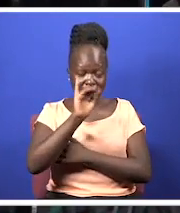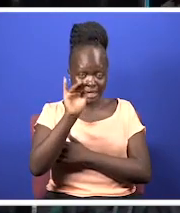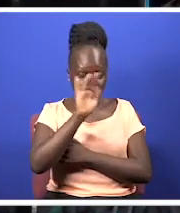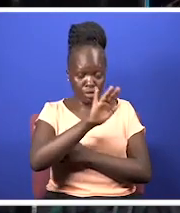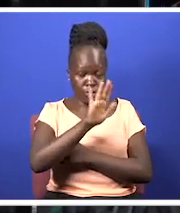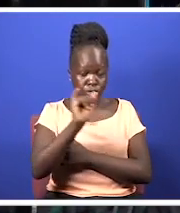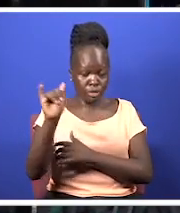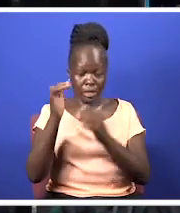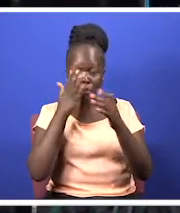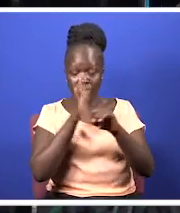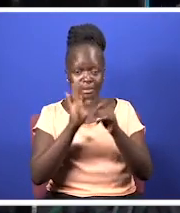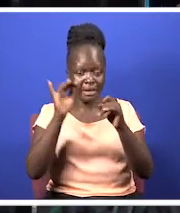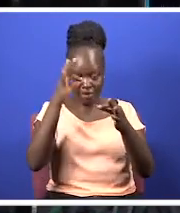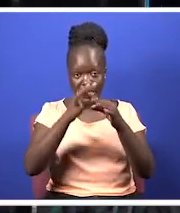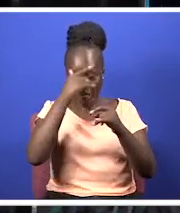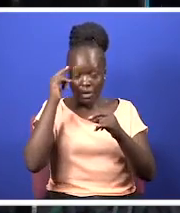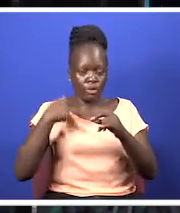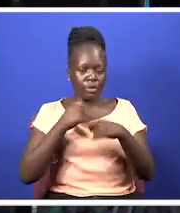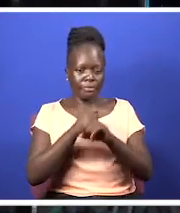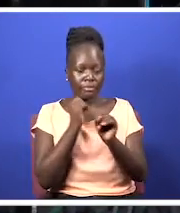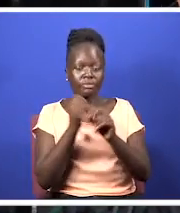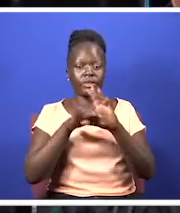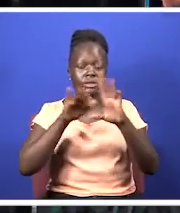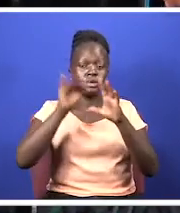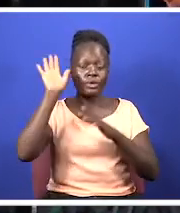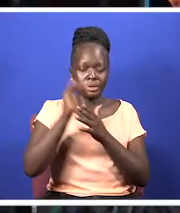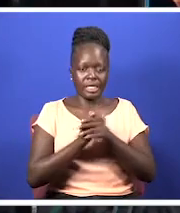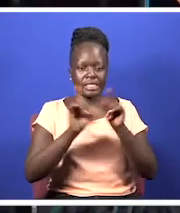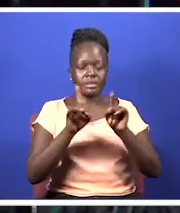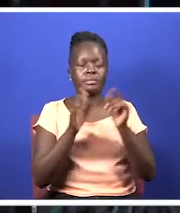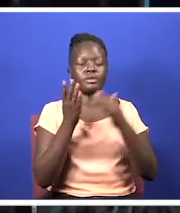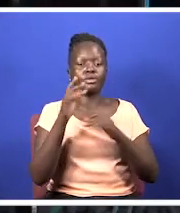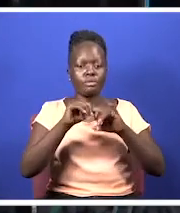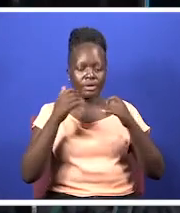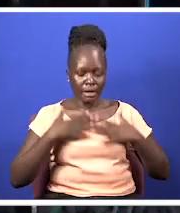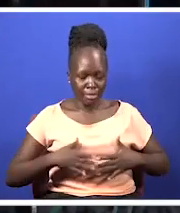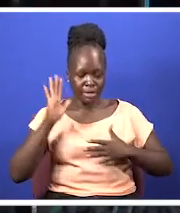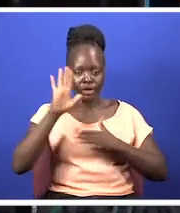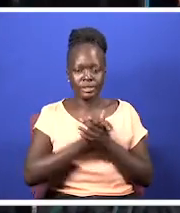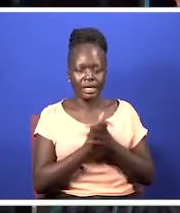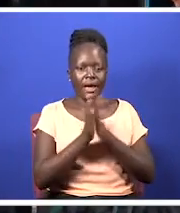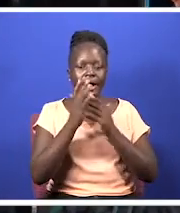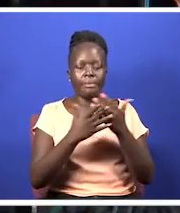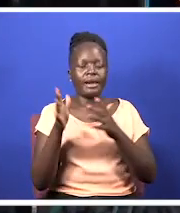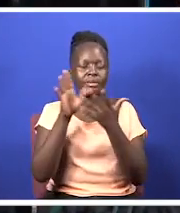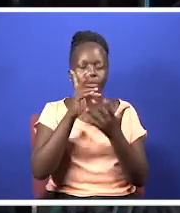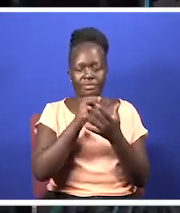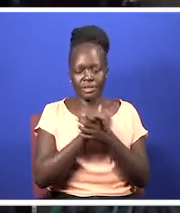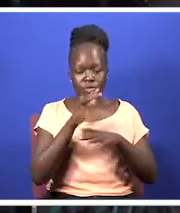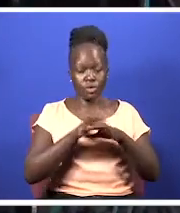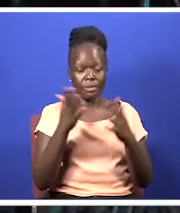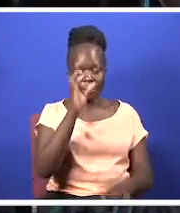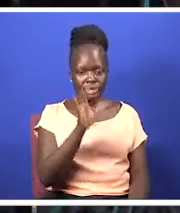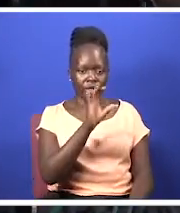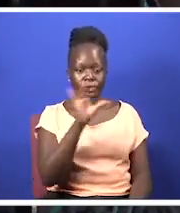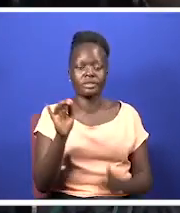Jesus' name. Because Jehovah, Lord, we have been grafted into you, even through your broken body and the blood that was shed at